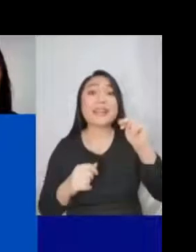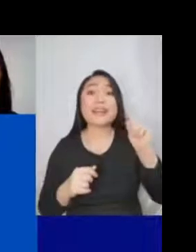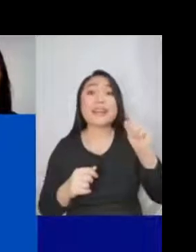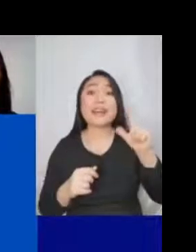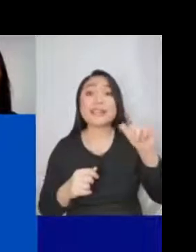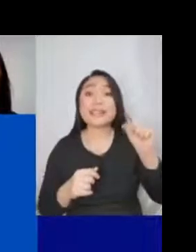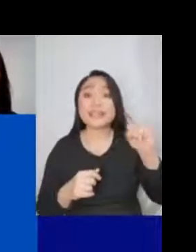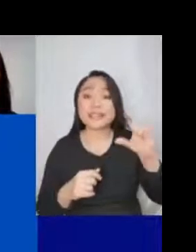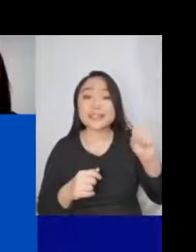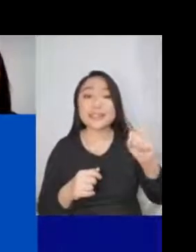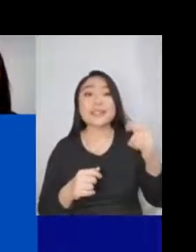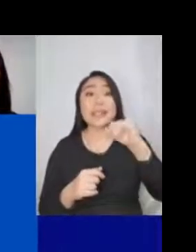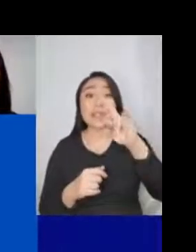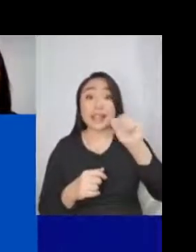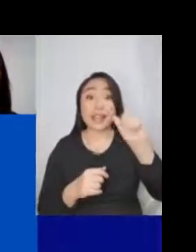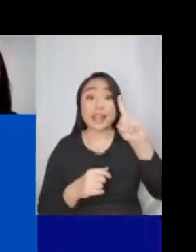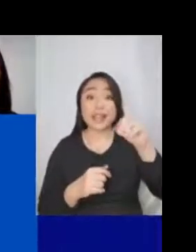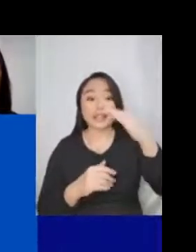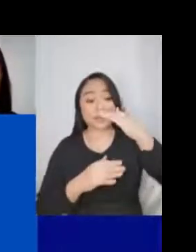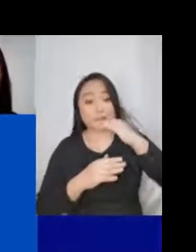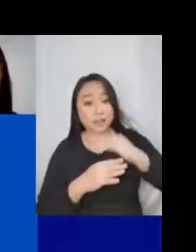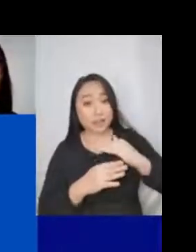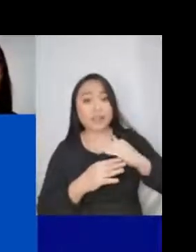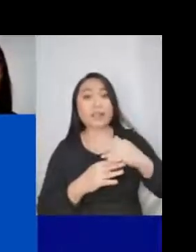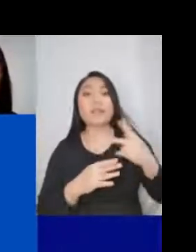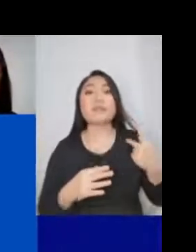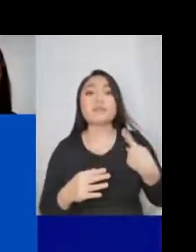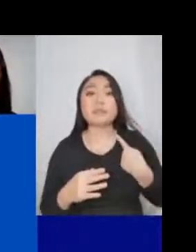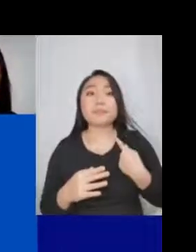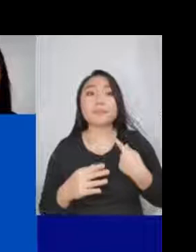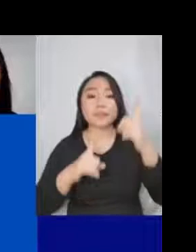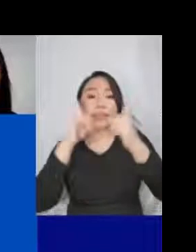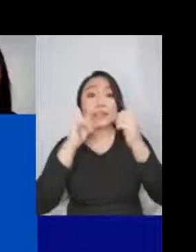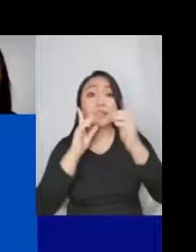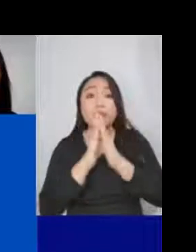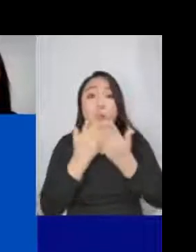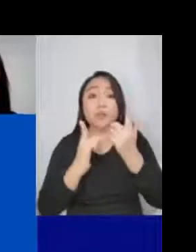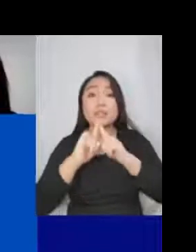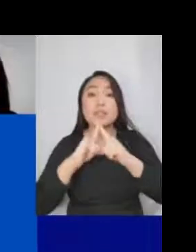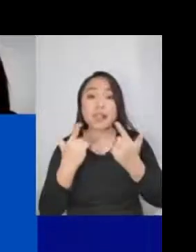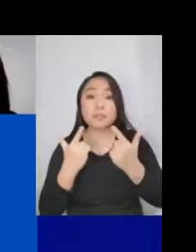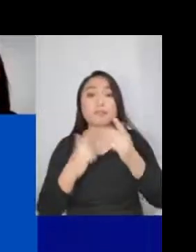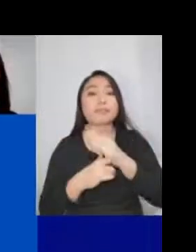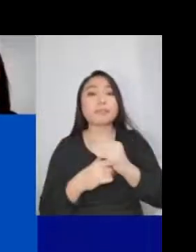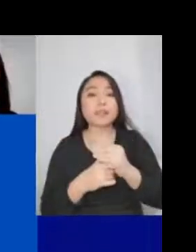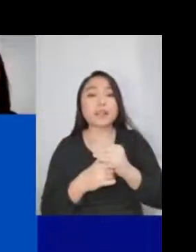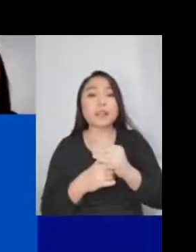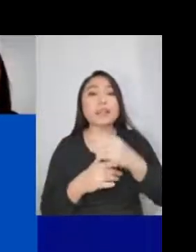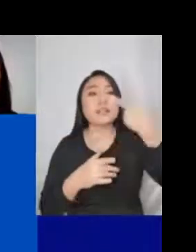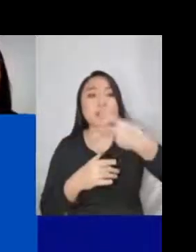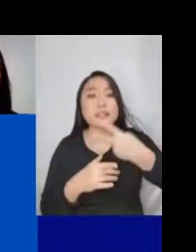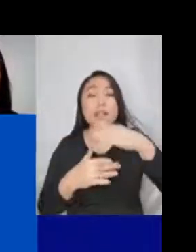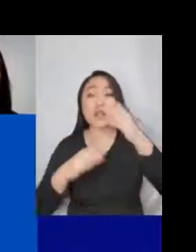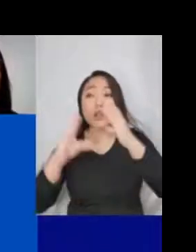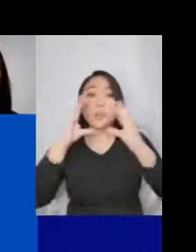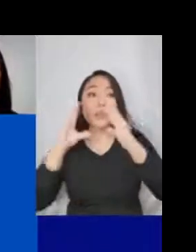Analysis Division, or IRAD. Under IRAD, we have the library section, the documentation section, and then the Starbooks unit.